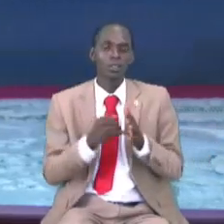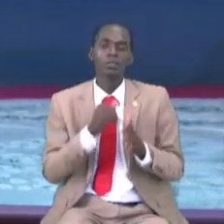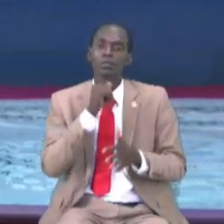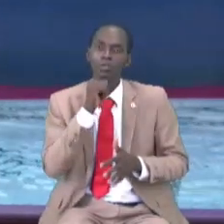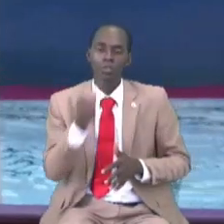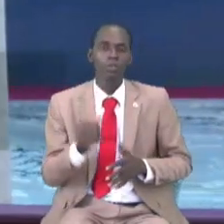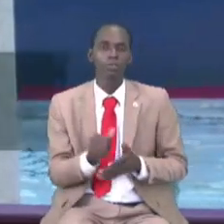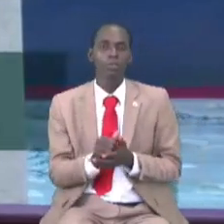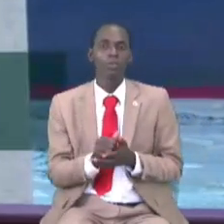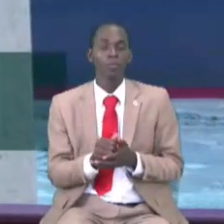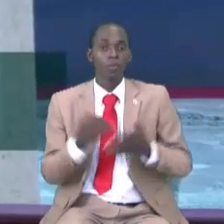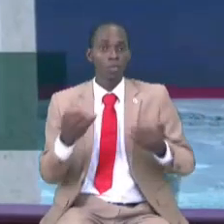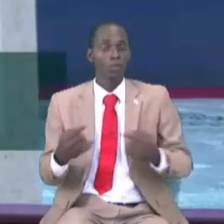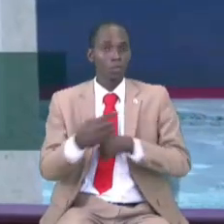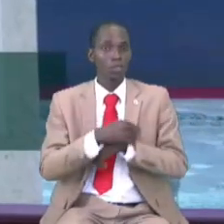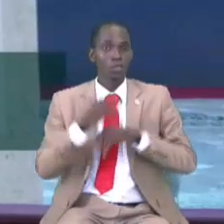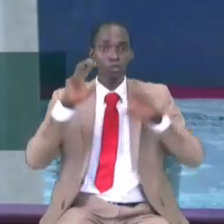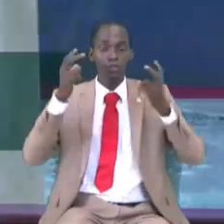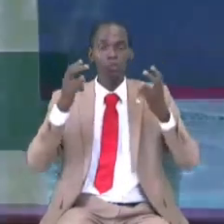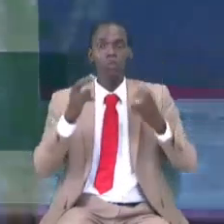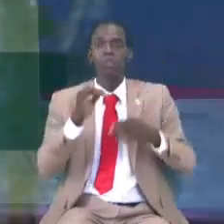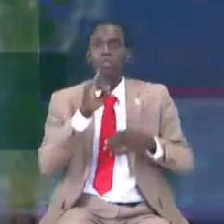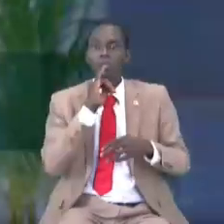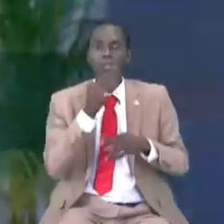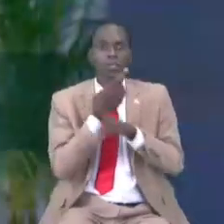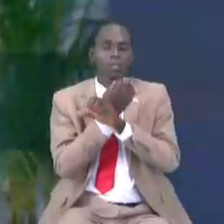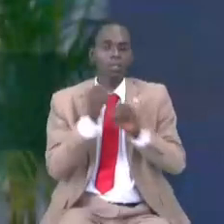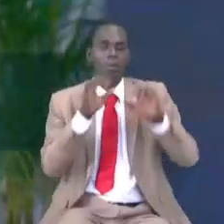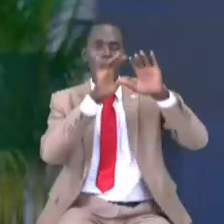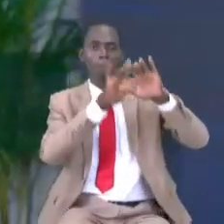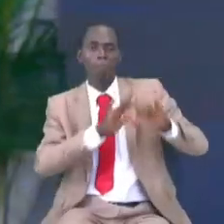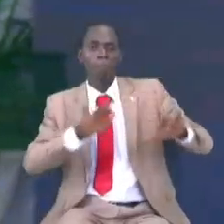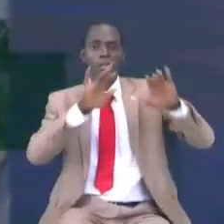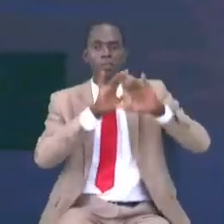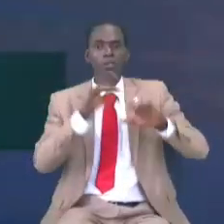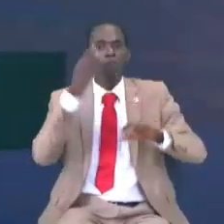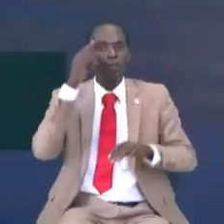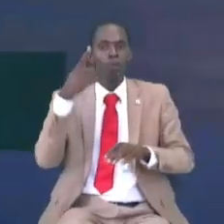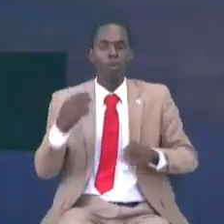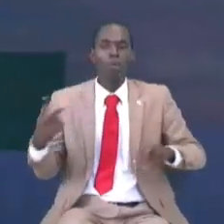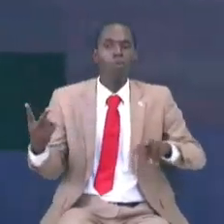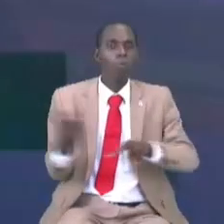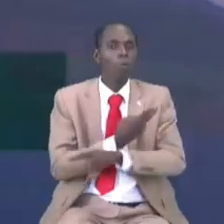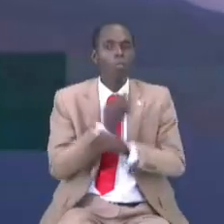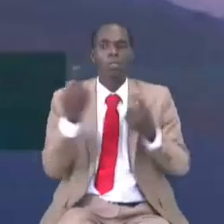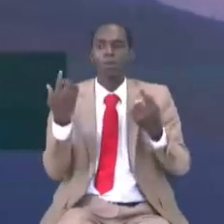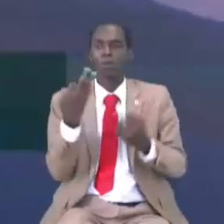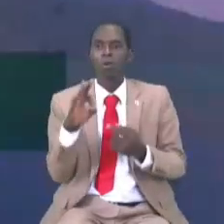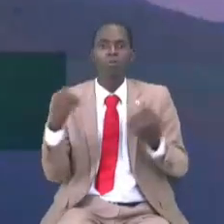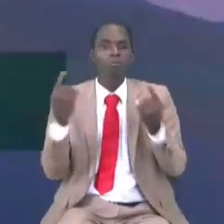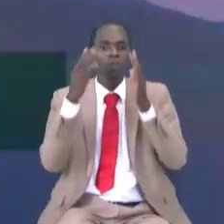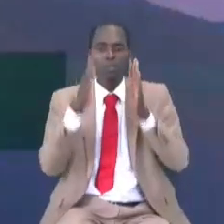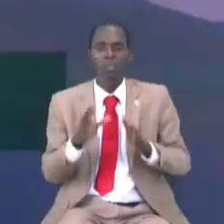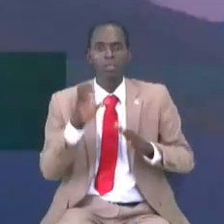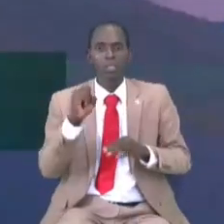mercy for the worst of sinners in every generation. In